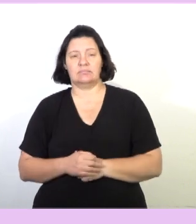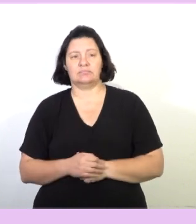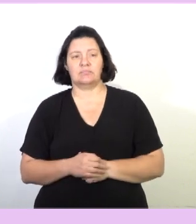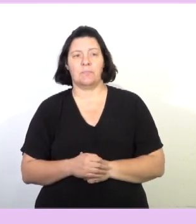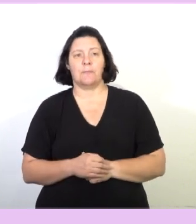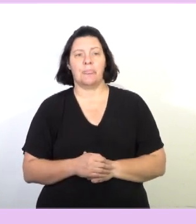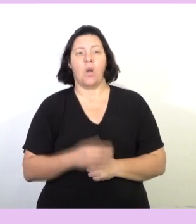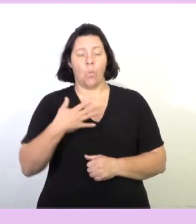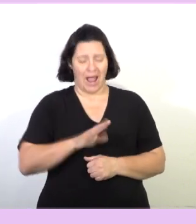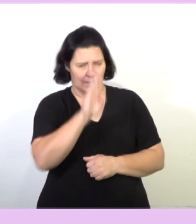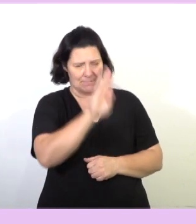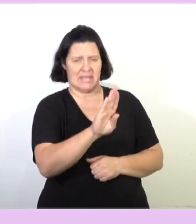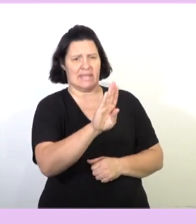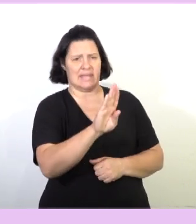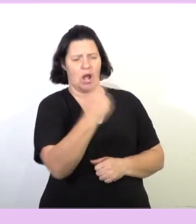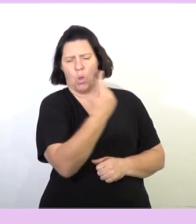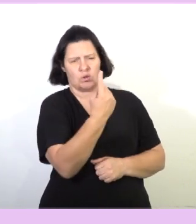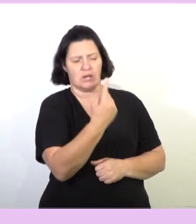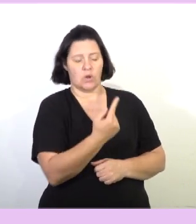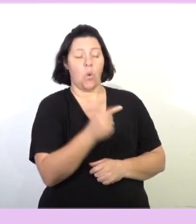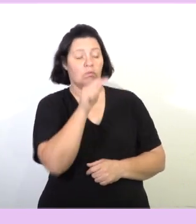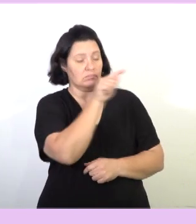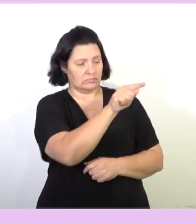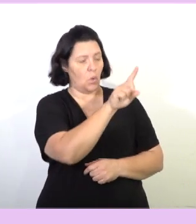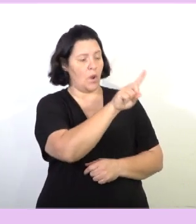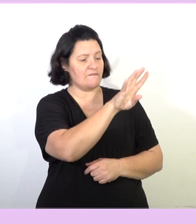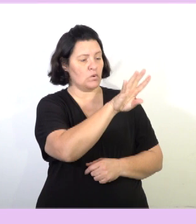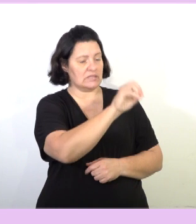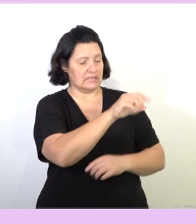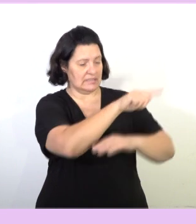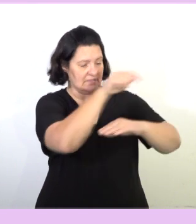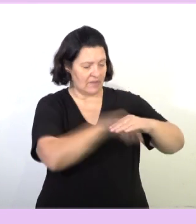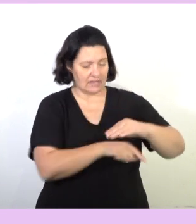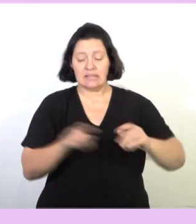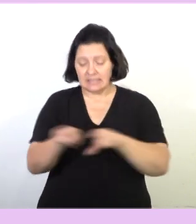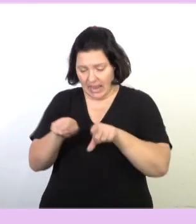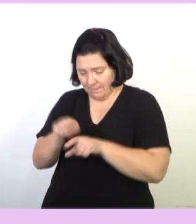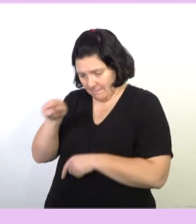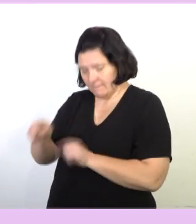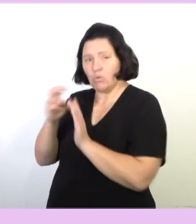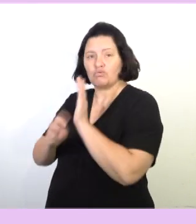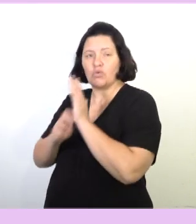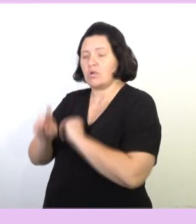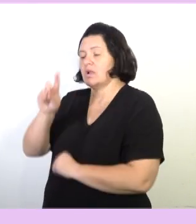minutes. We need B alone. We divide both sides by 140.